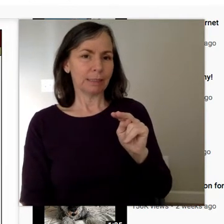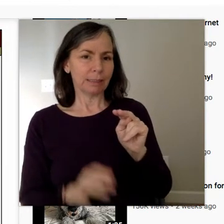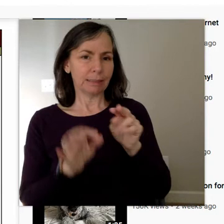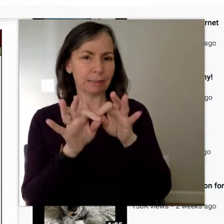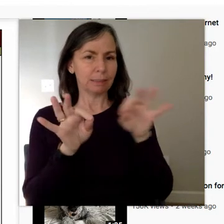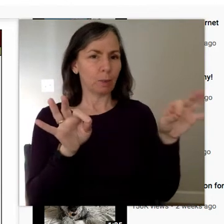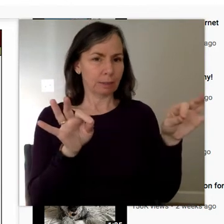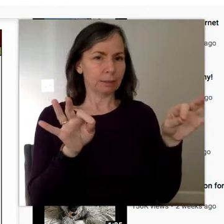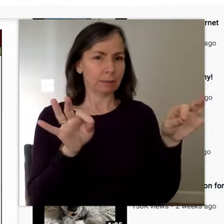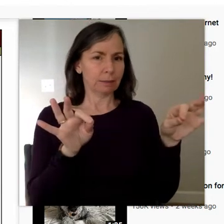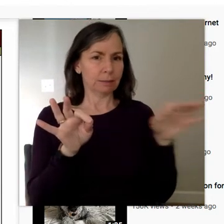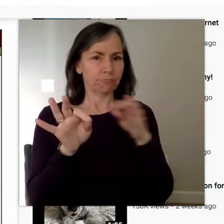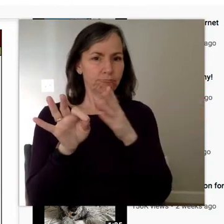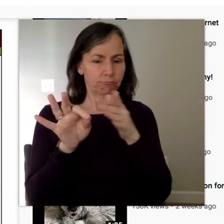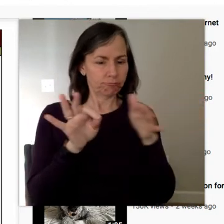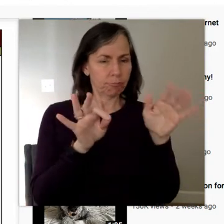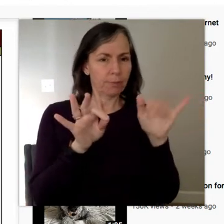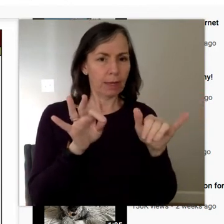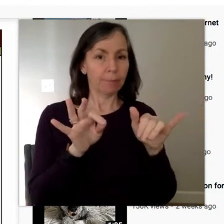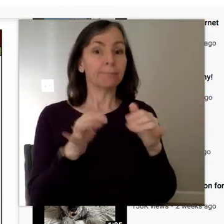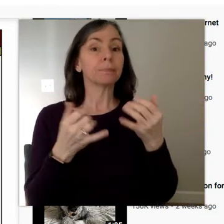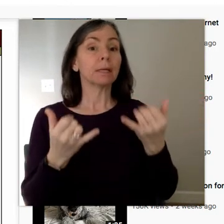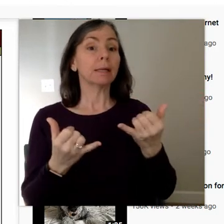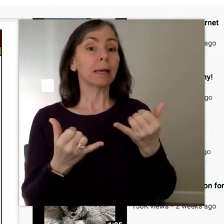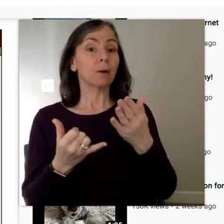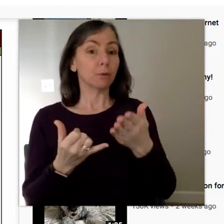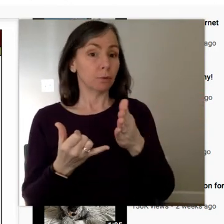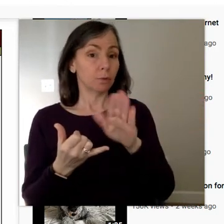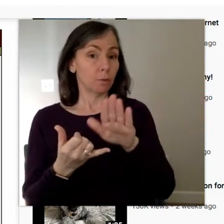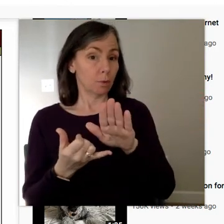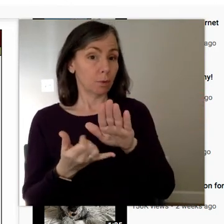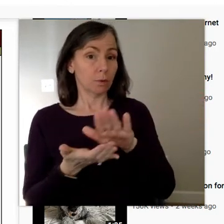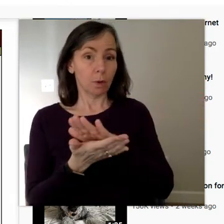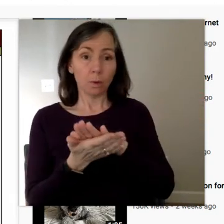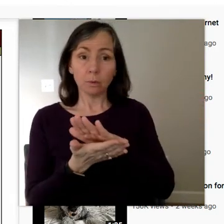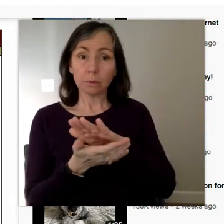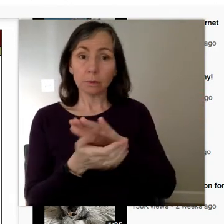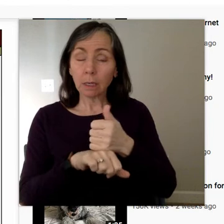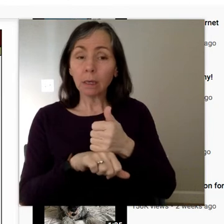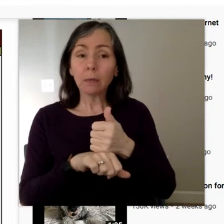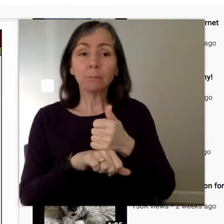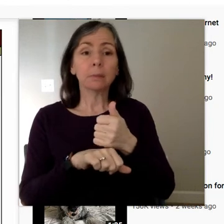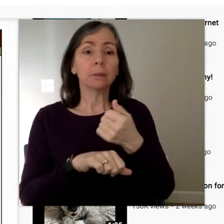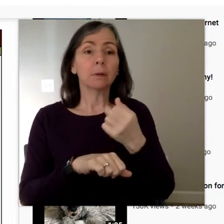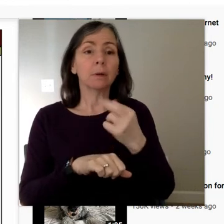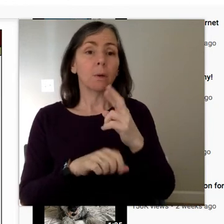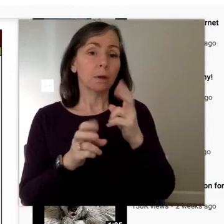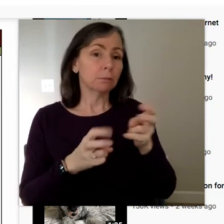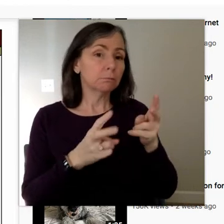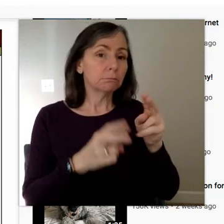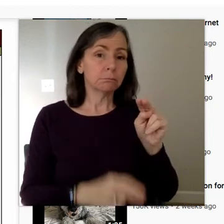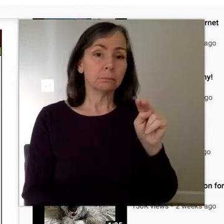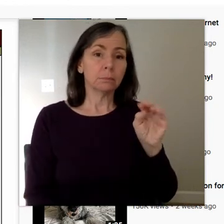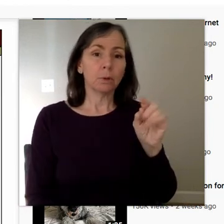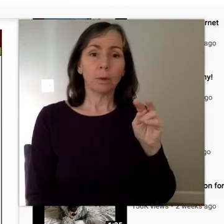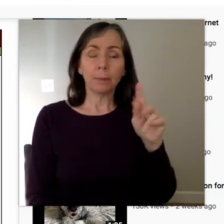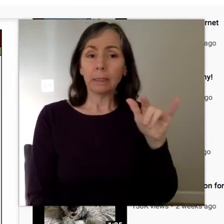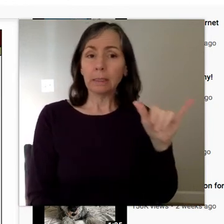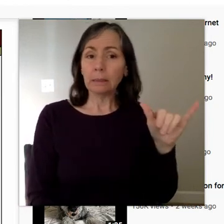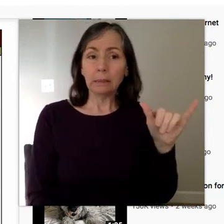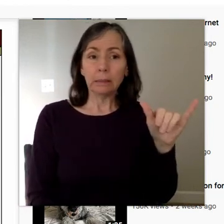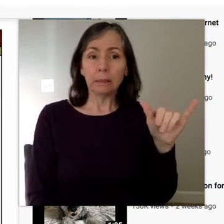point, you should have notes set up somehow on a piece of paper or